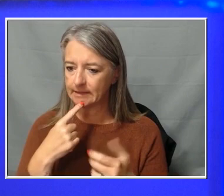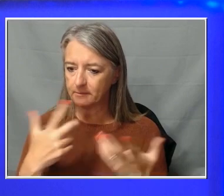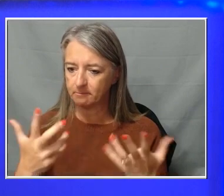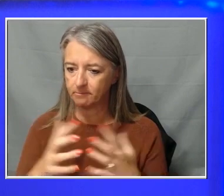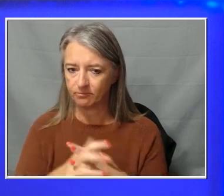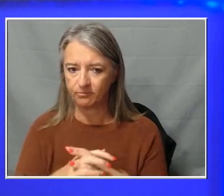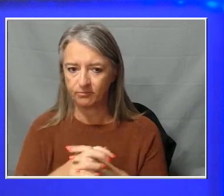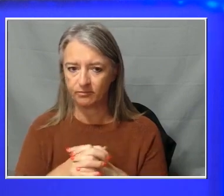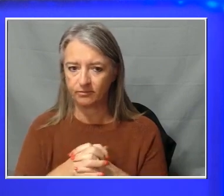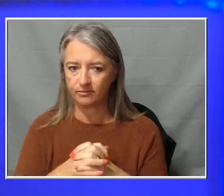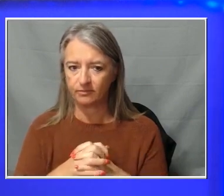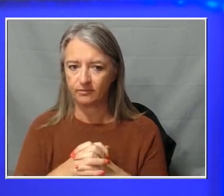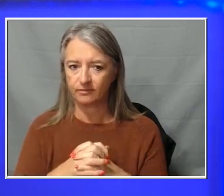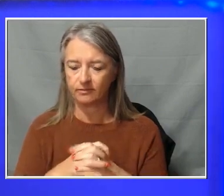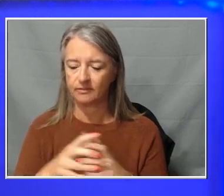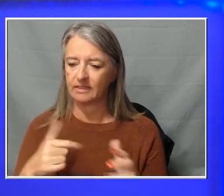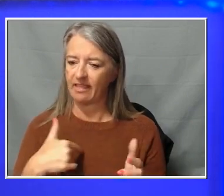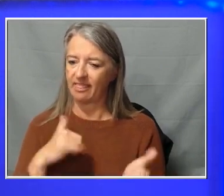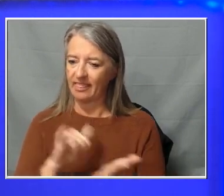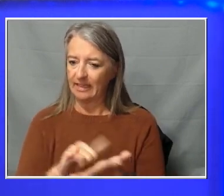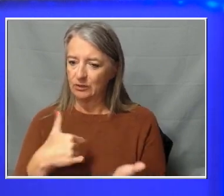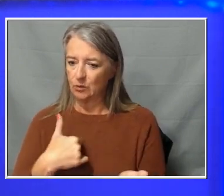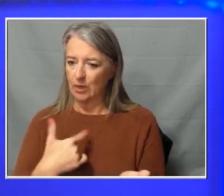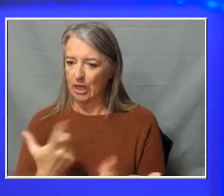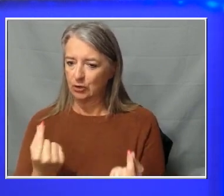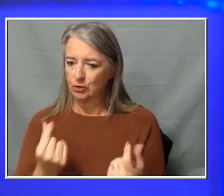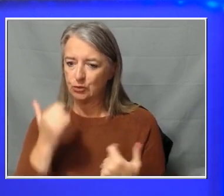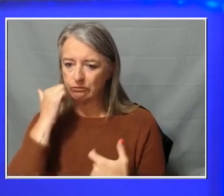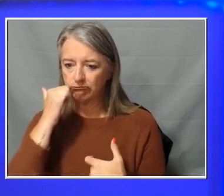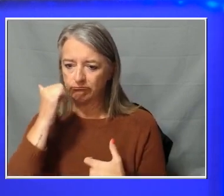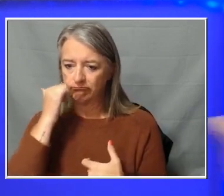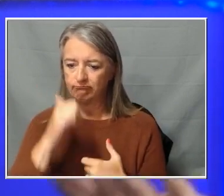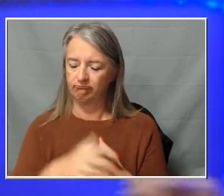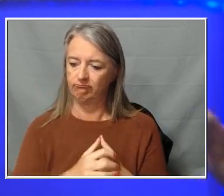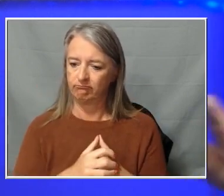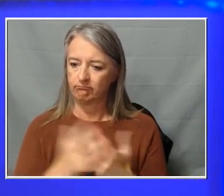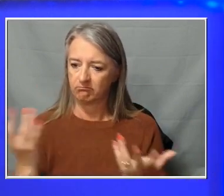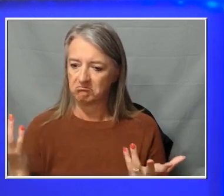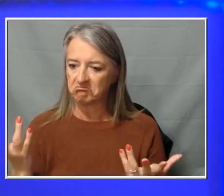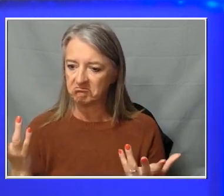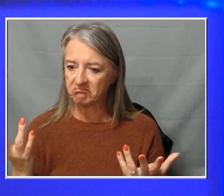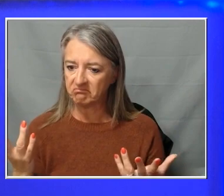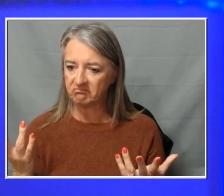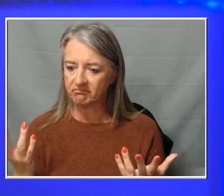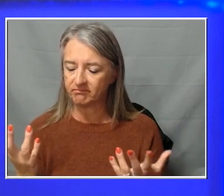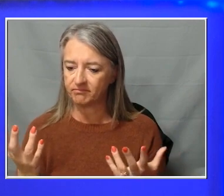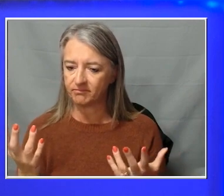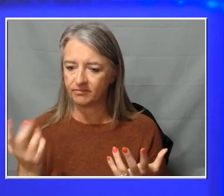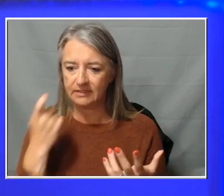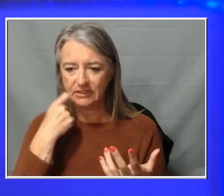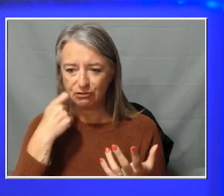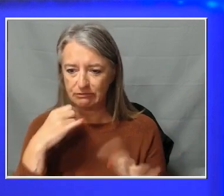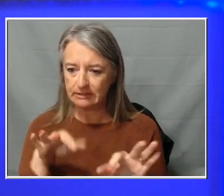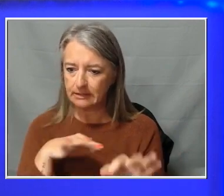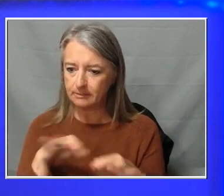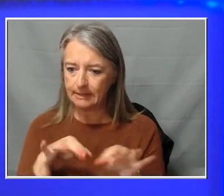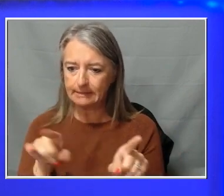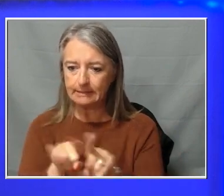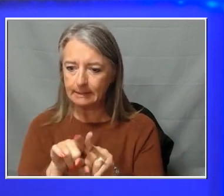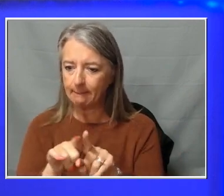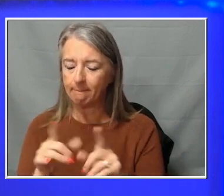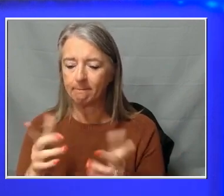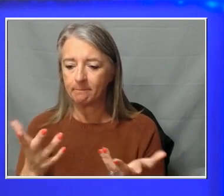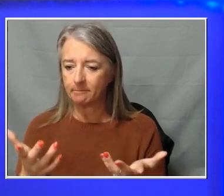well, this is what I do every day. Like, this is just as he explained it right now. And again, that